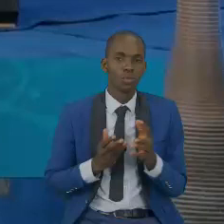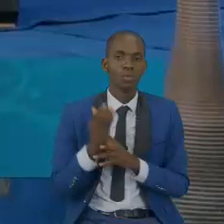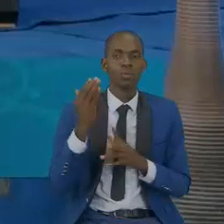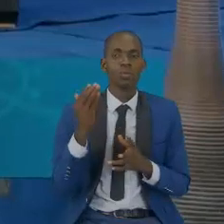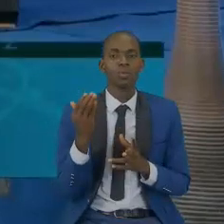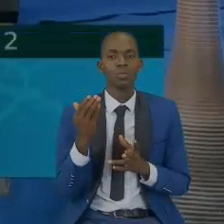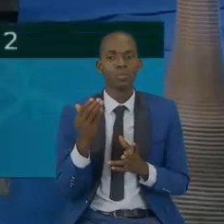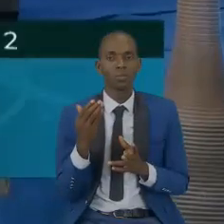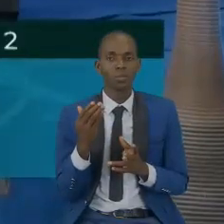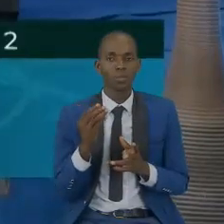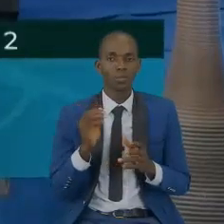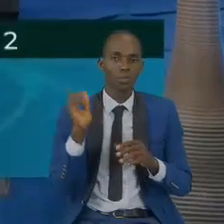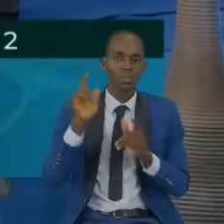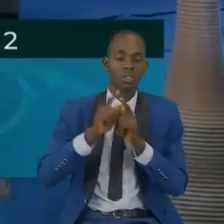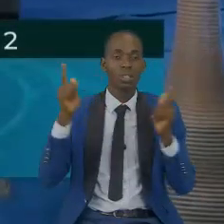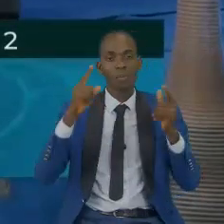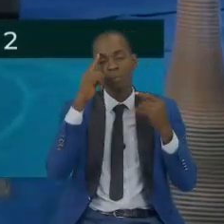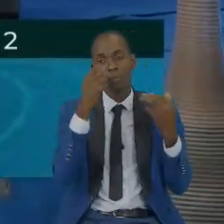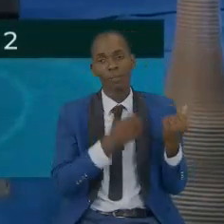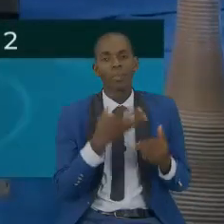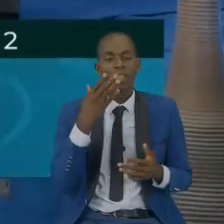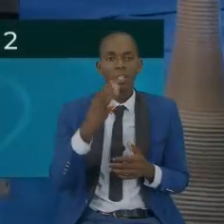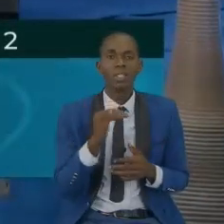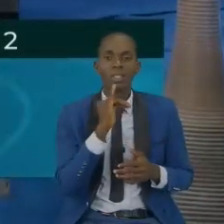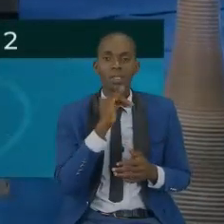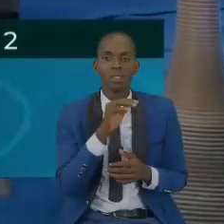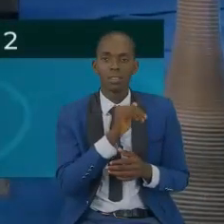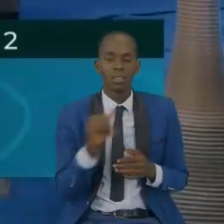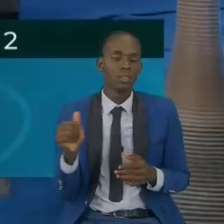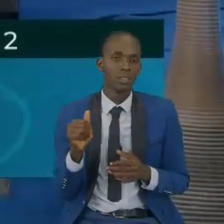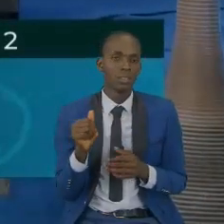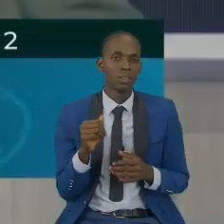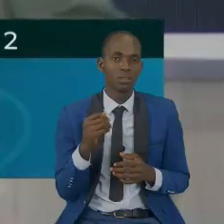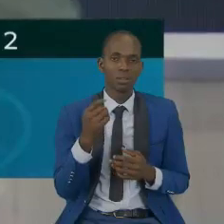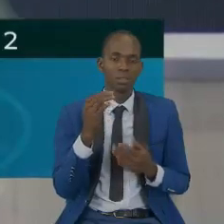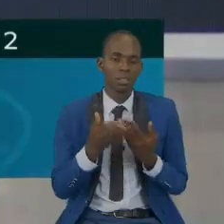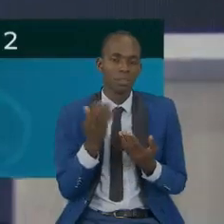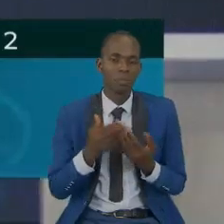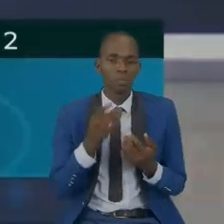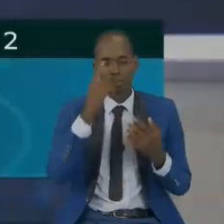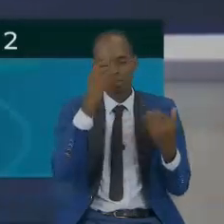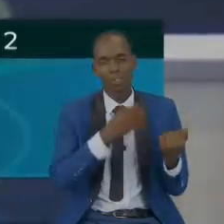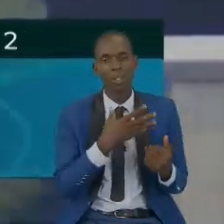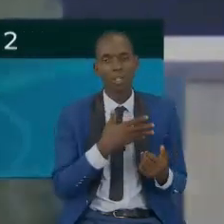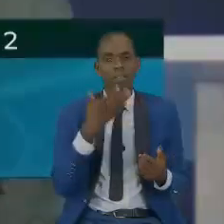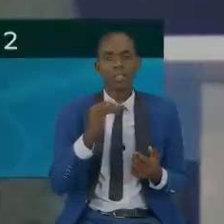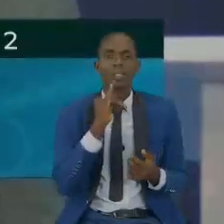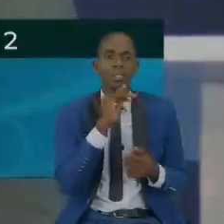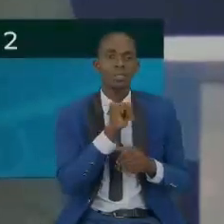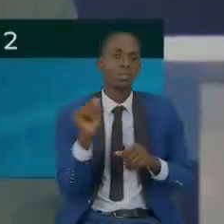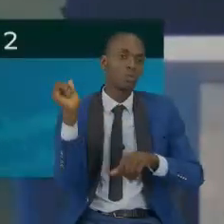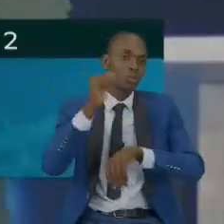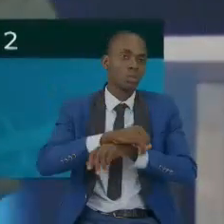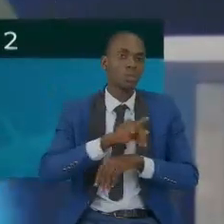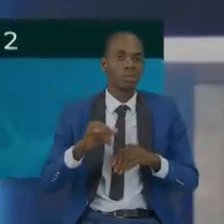the sonship faith, there is the similar faith, and there is surpassing